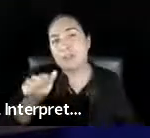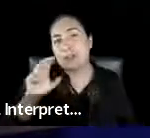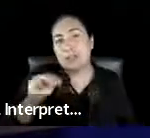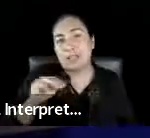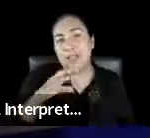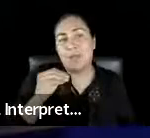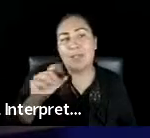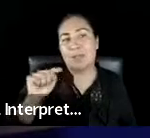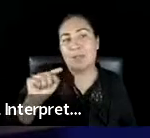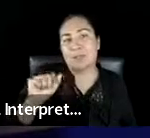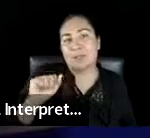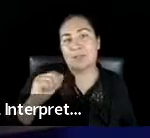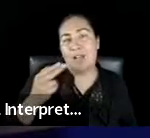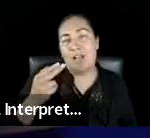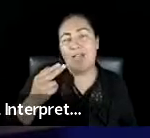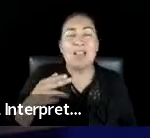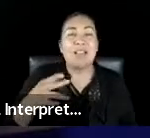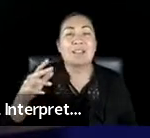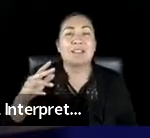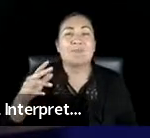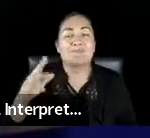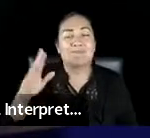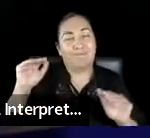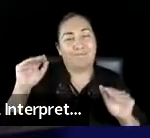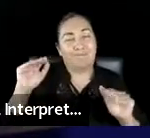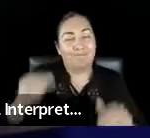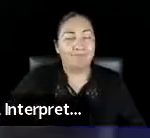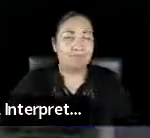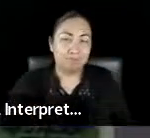Tol signing off.